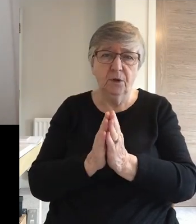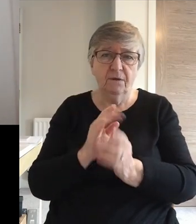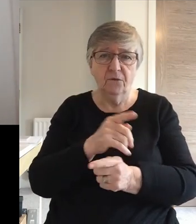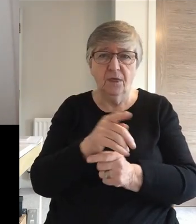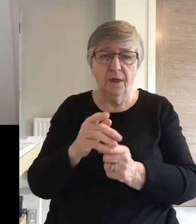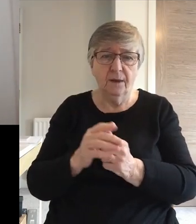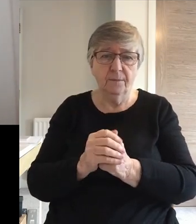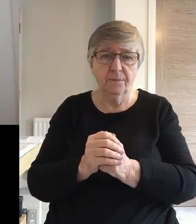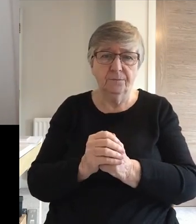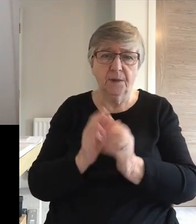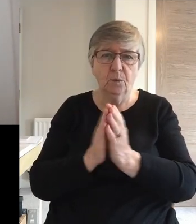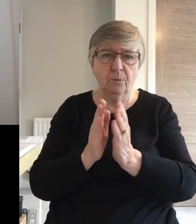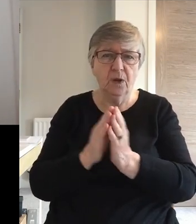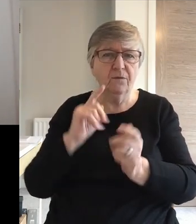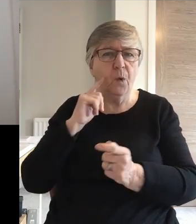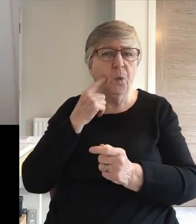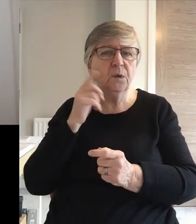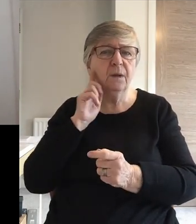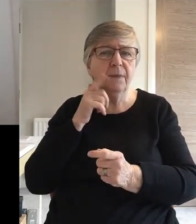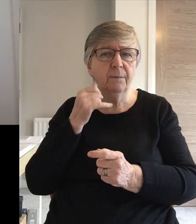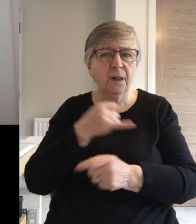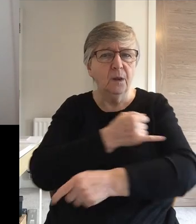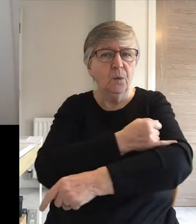We pray for our elderly and infirm,